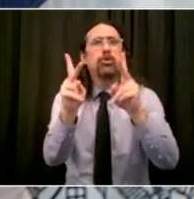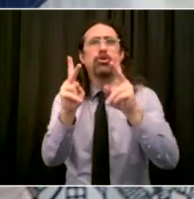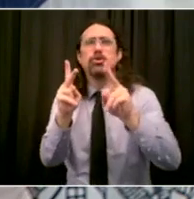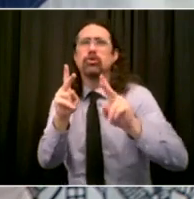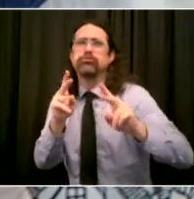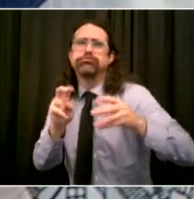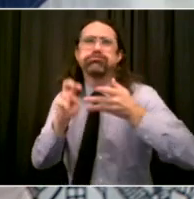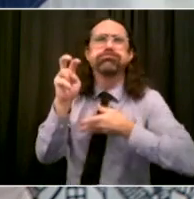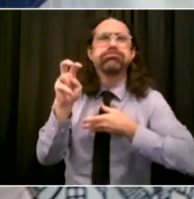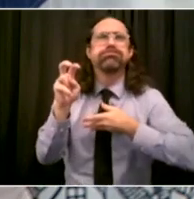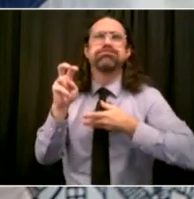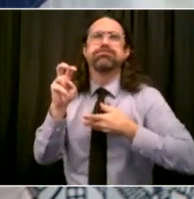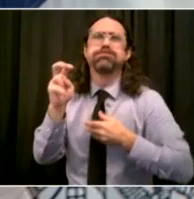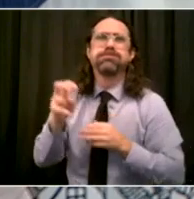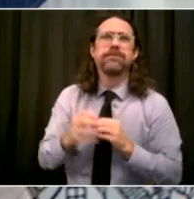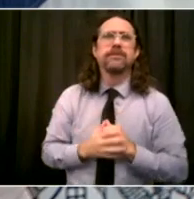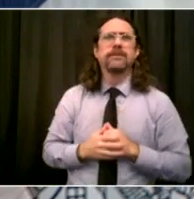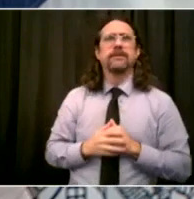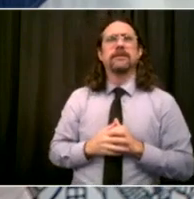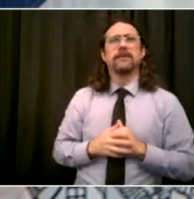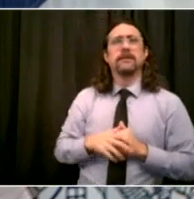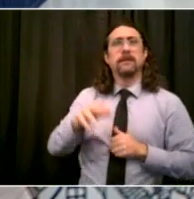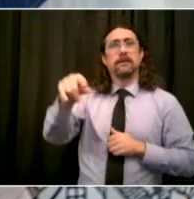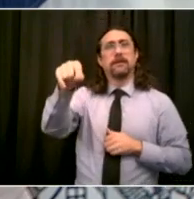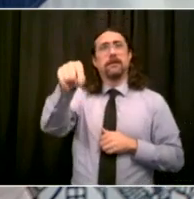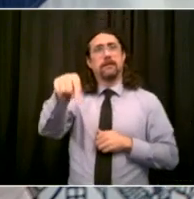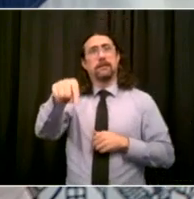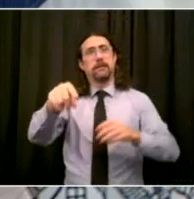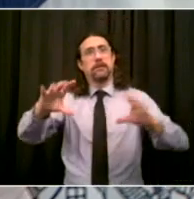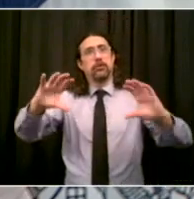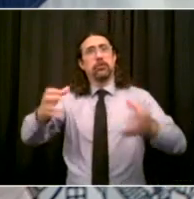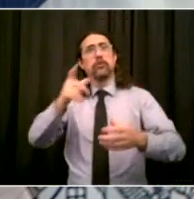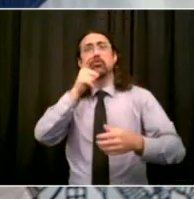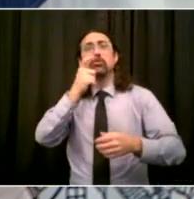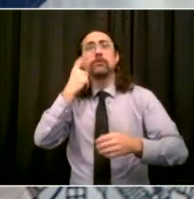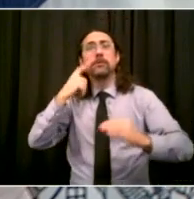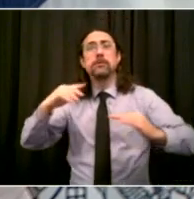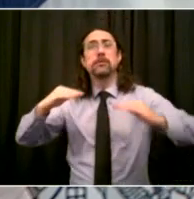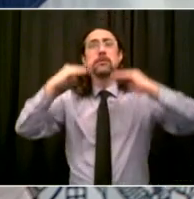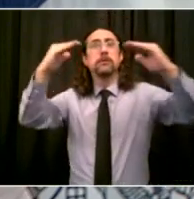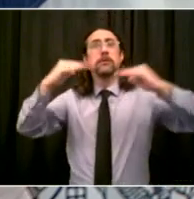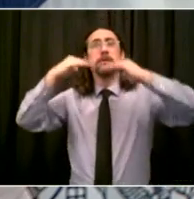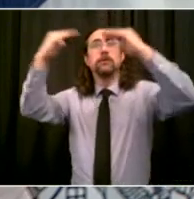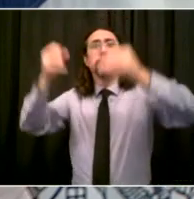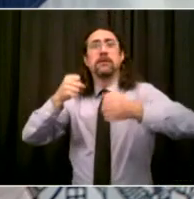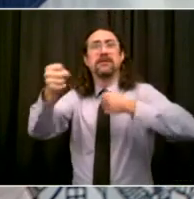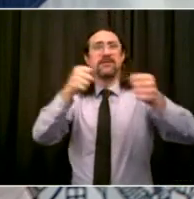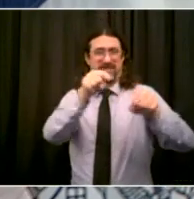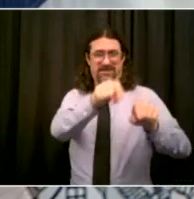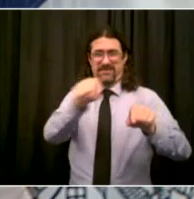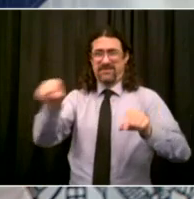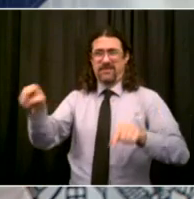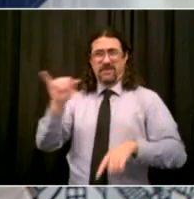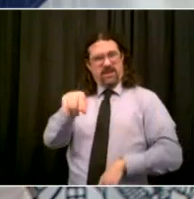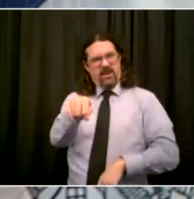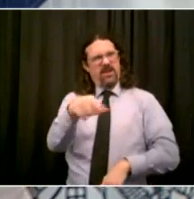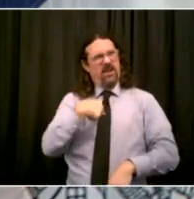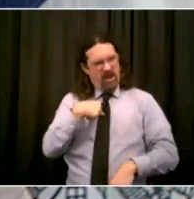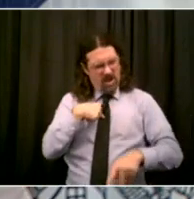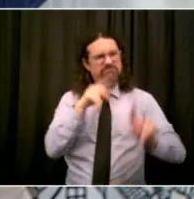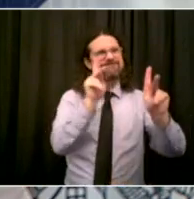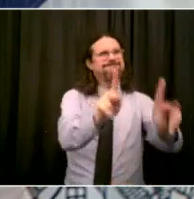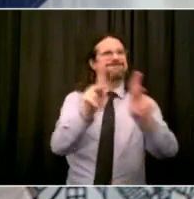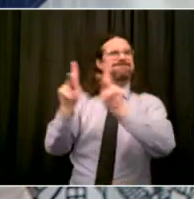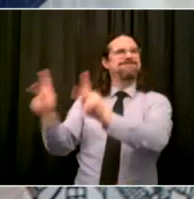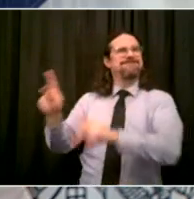understands the whole reality of life as it's lived in this city. Leaders who truly feel our neighborhoods and